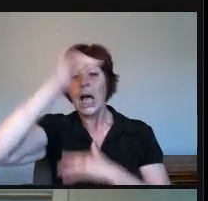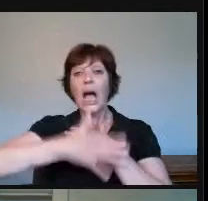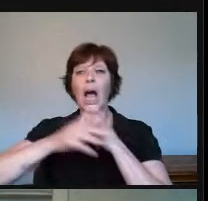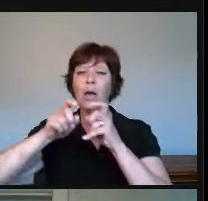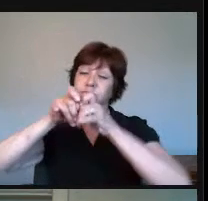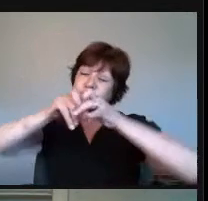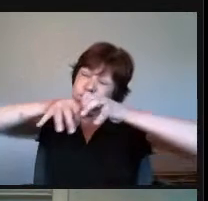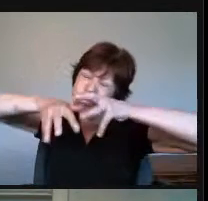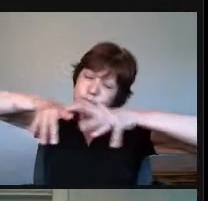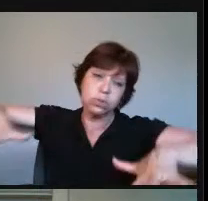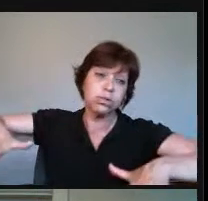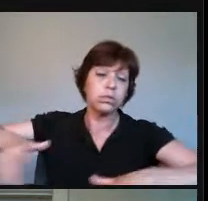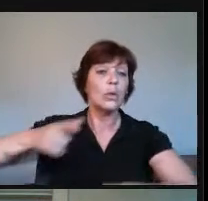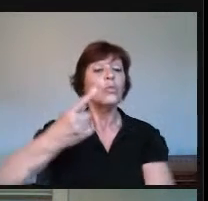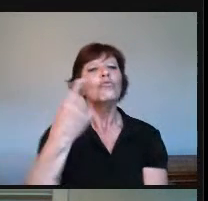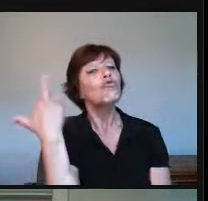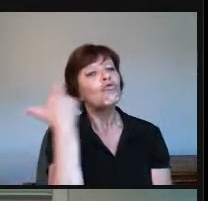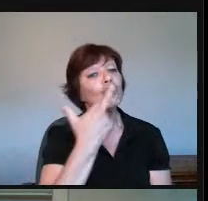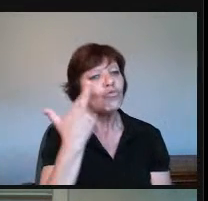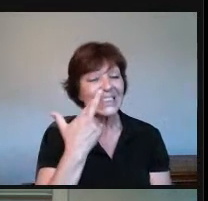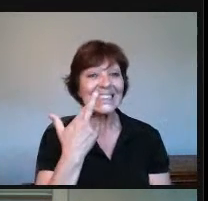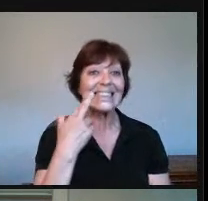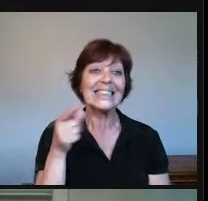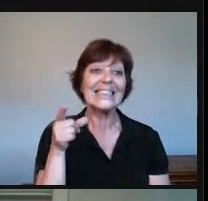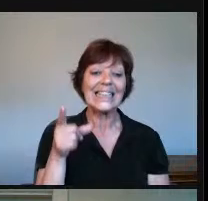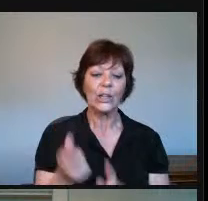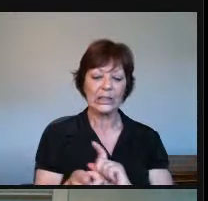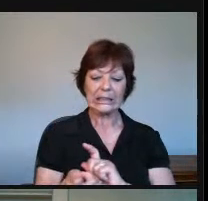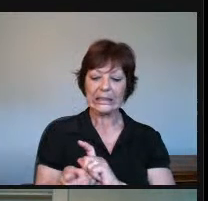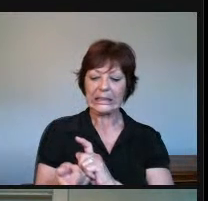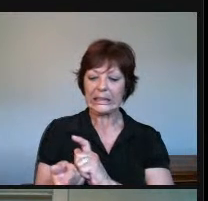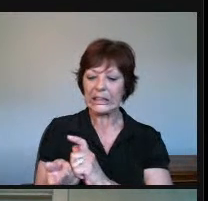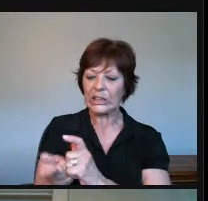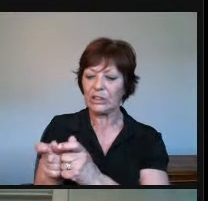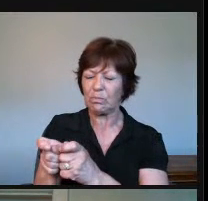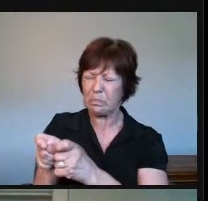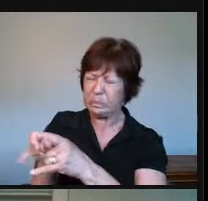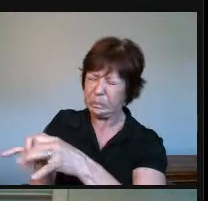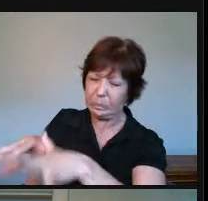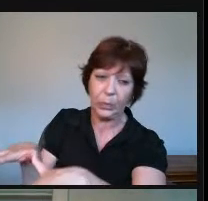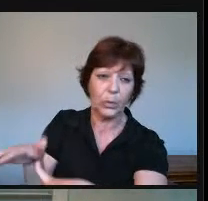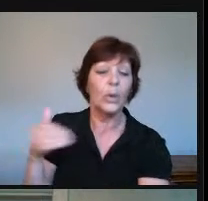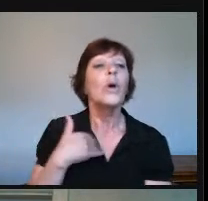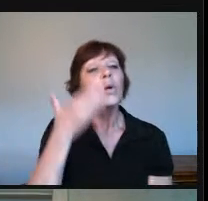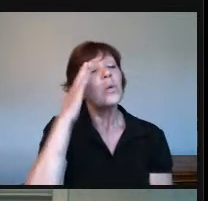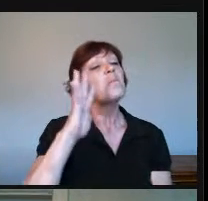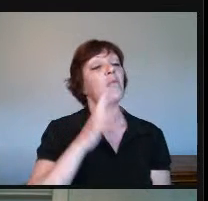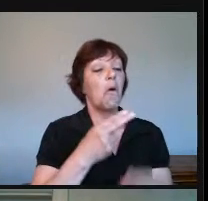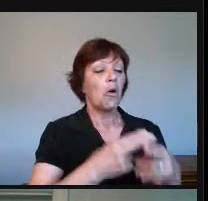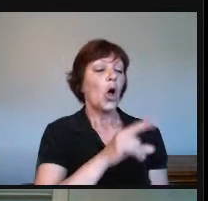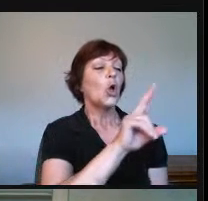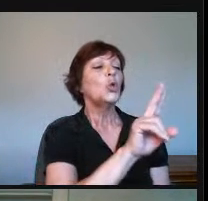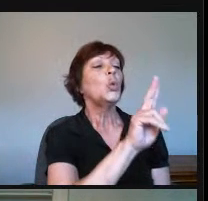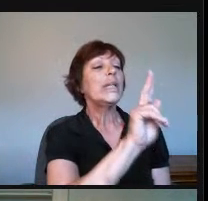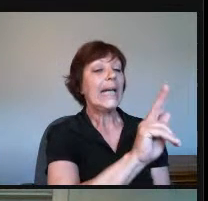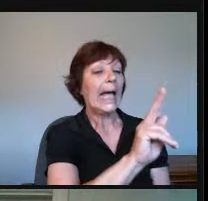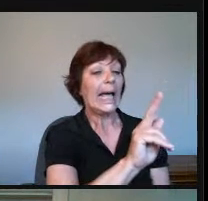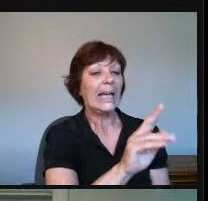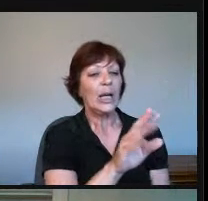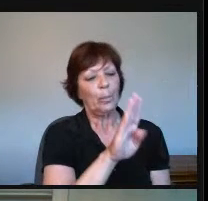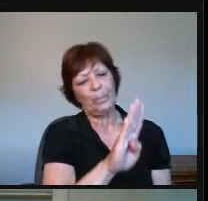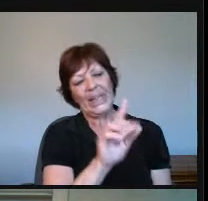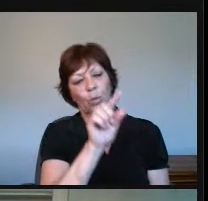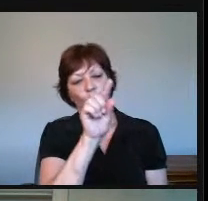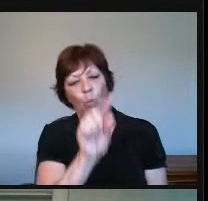that it is a highly infectious variant. We know that the UK variant, which is also known as B.1.1.7, which is